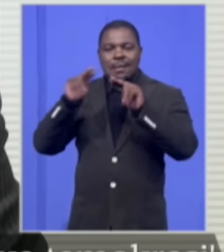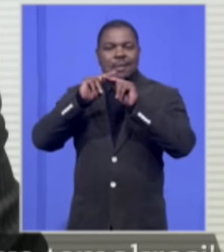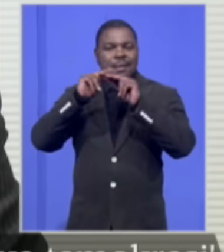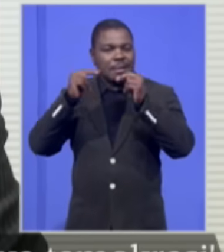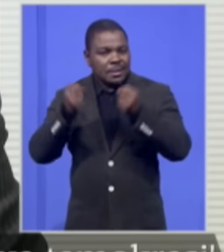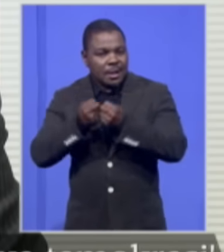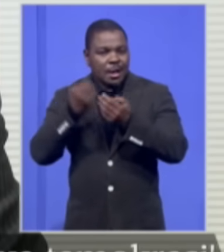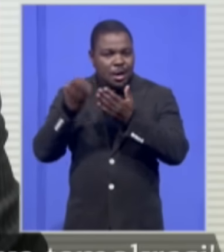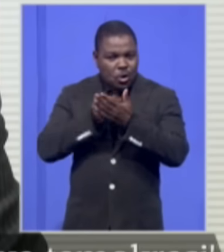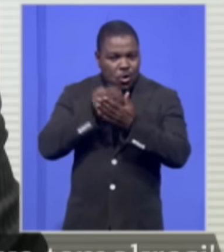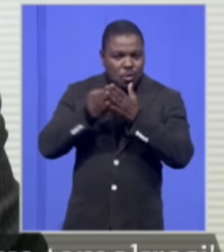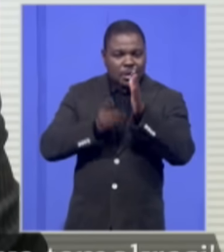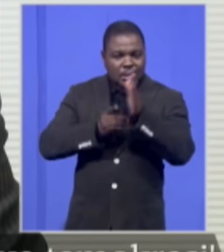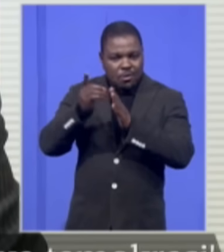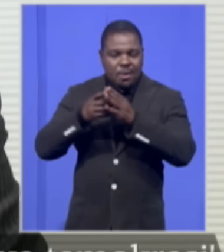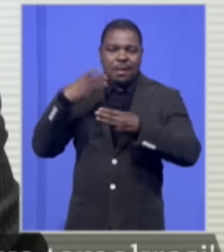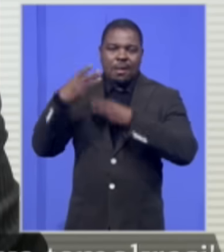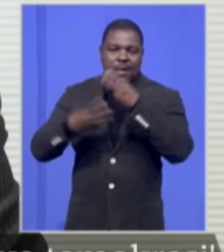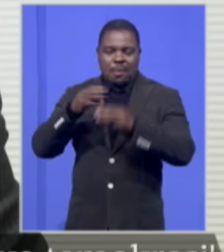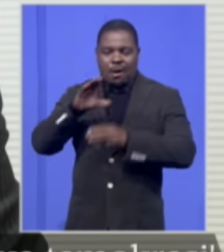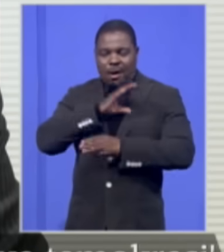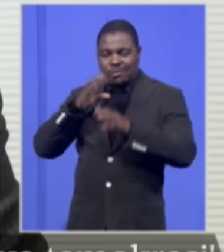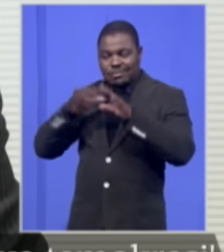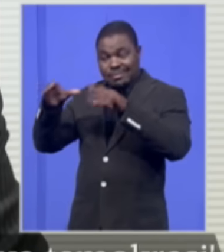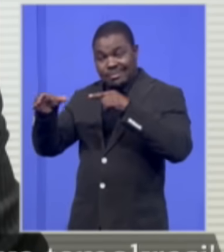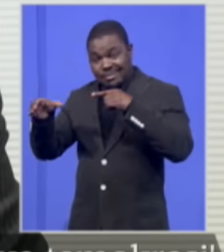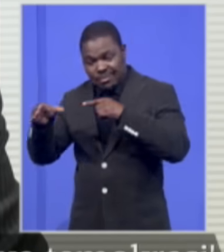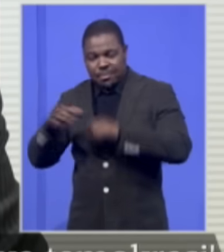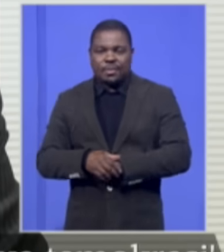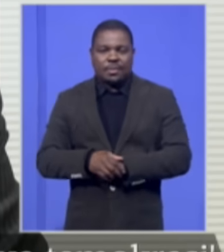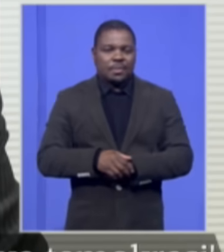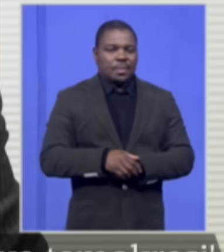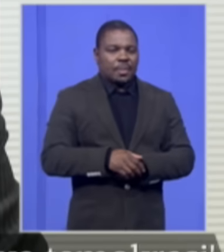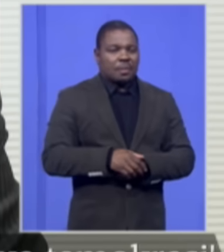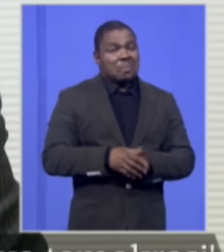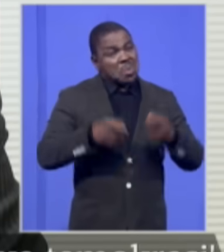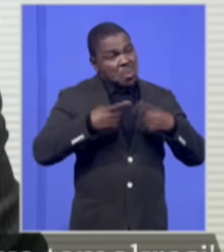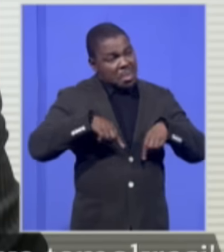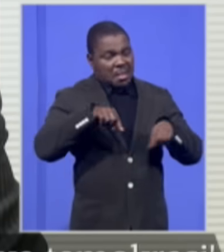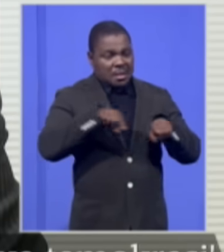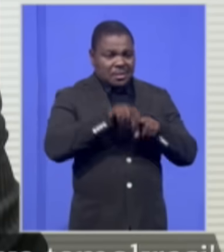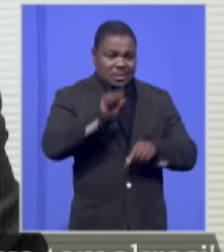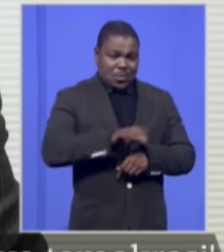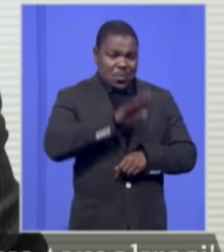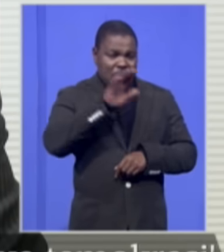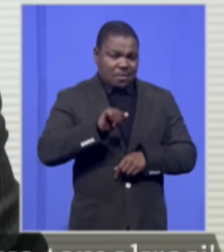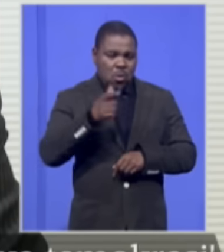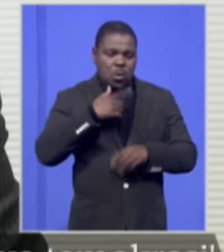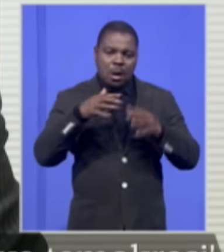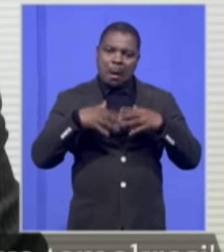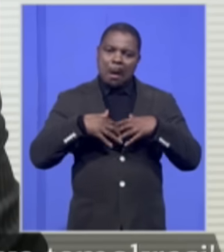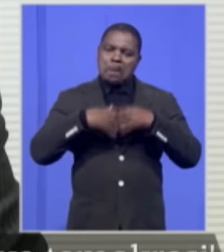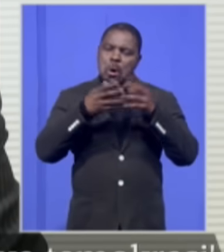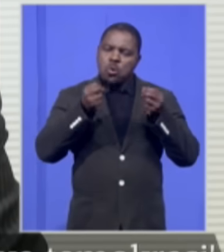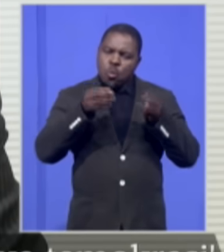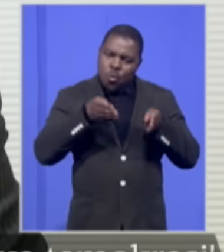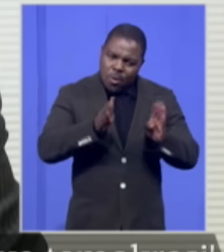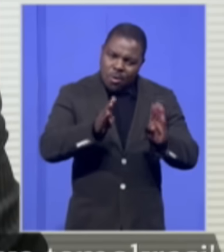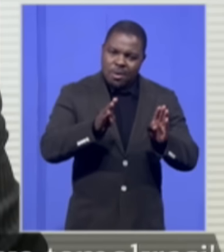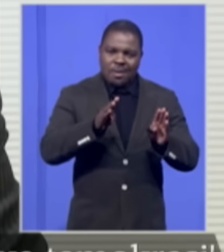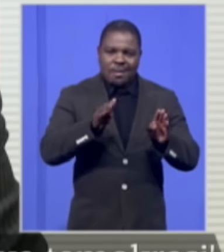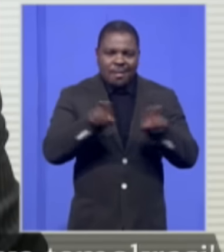Economic Development and Labour Council. As a nation, we are embarking on a new path of